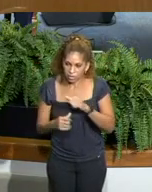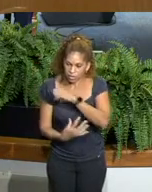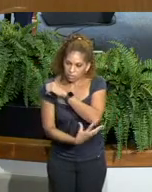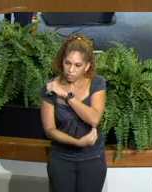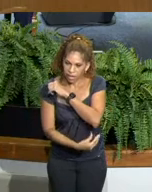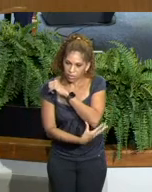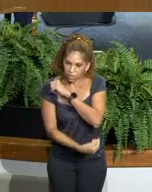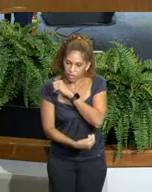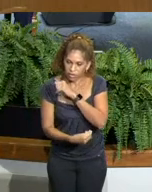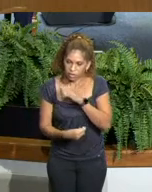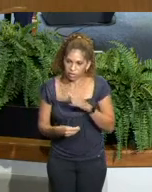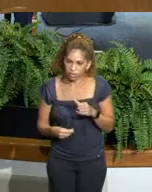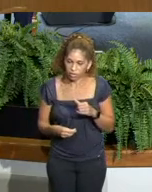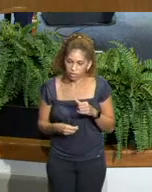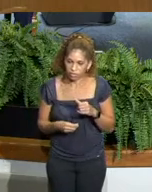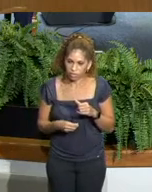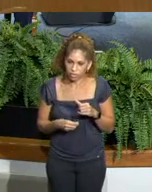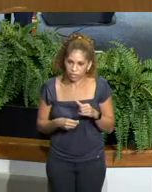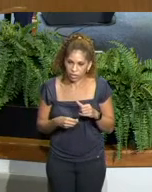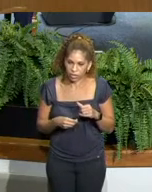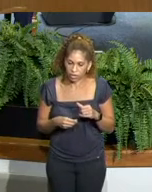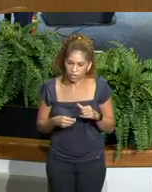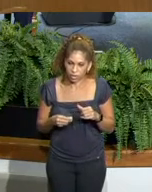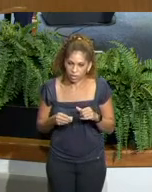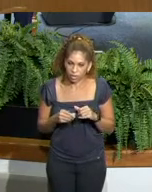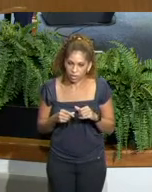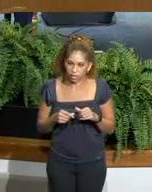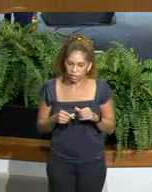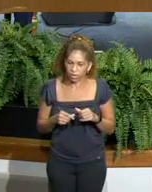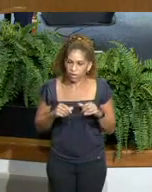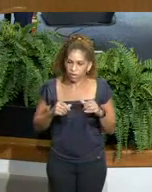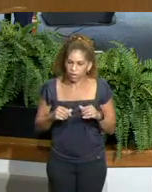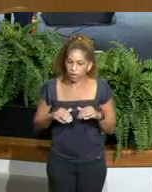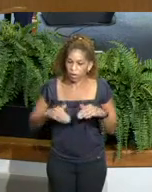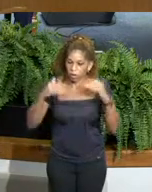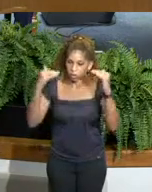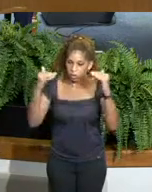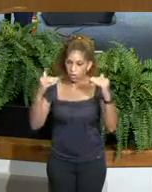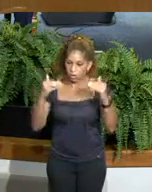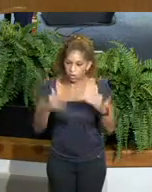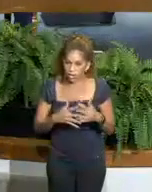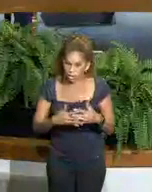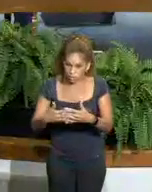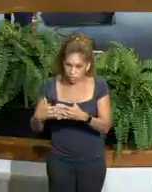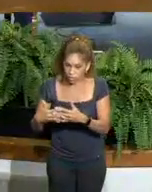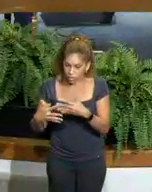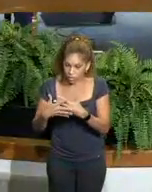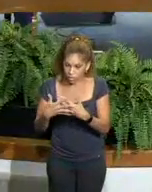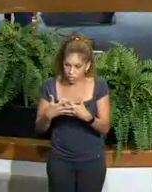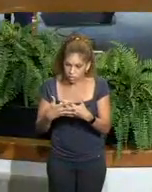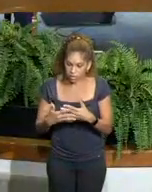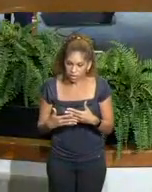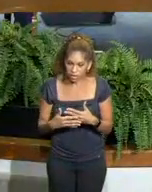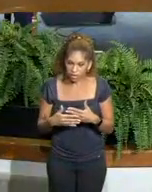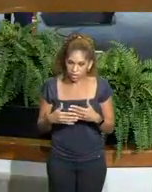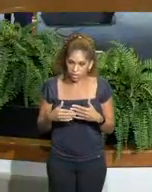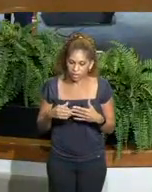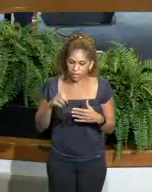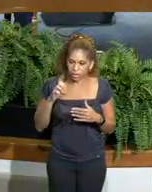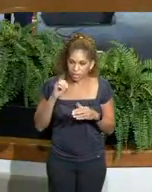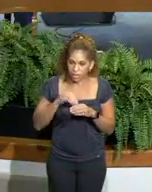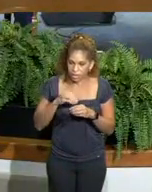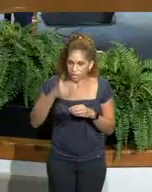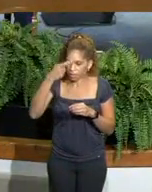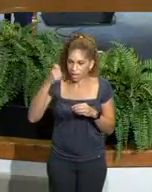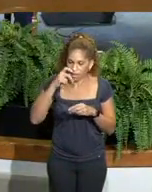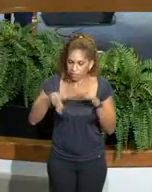degradation, greater invasions of liberty, and growing imprisonment, especially among minorities, continues to slowly